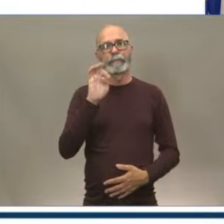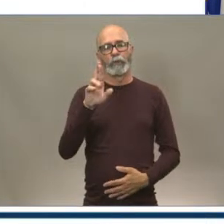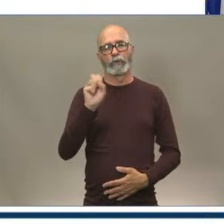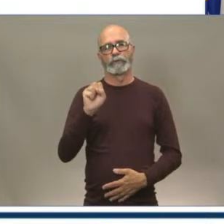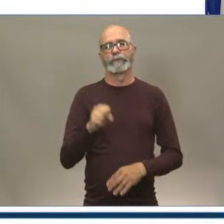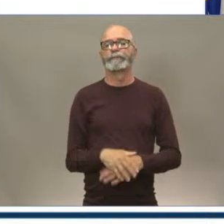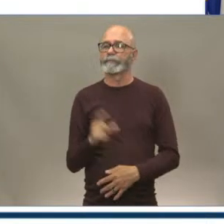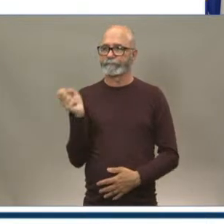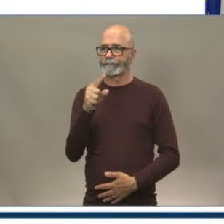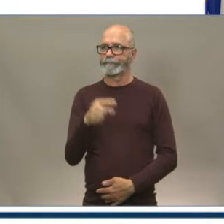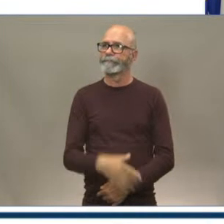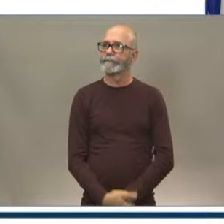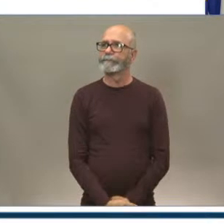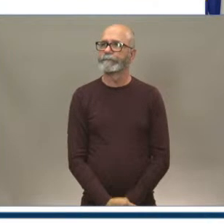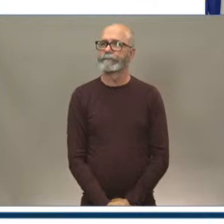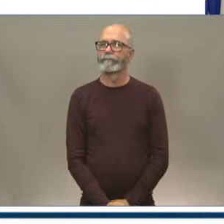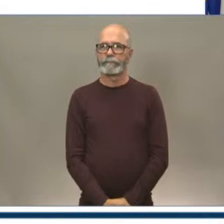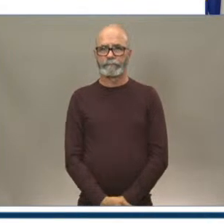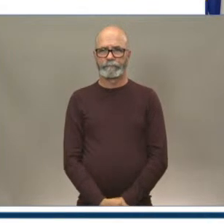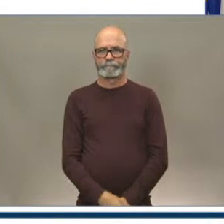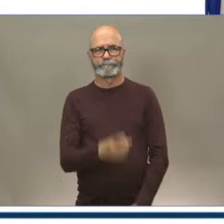Hi. Dr. Strang,